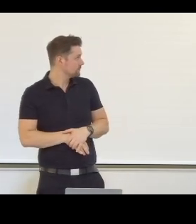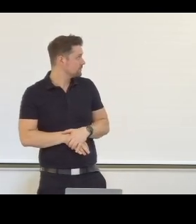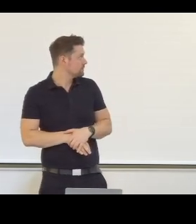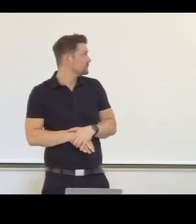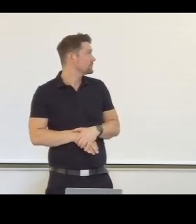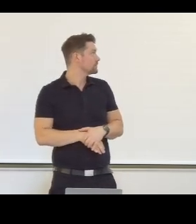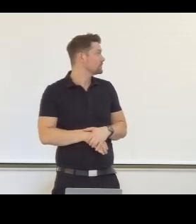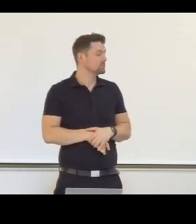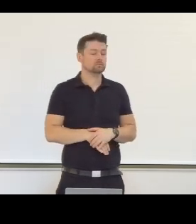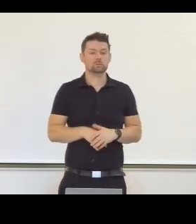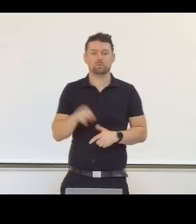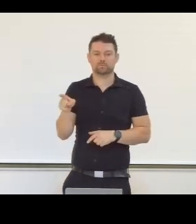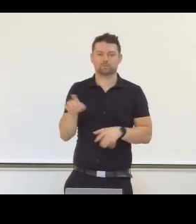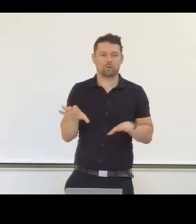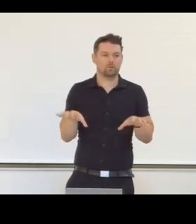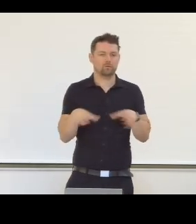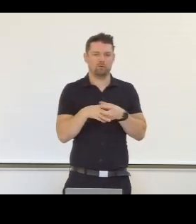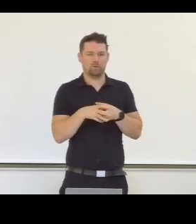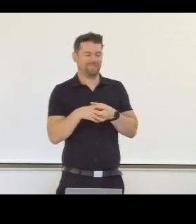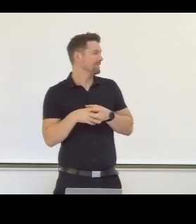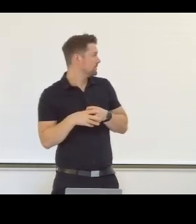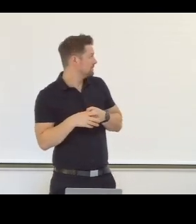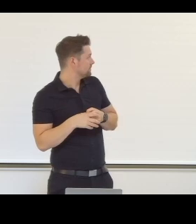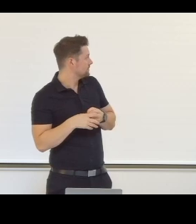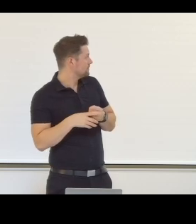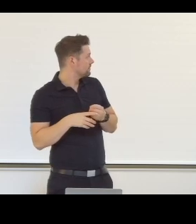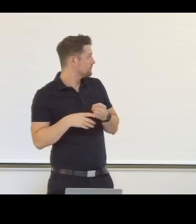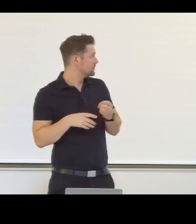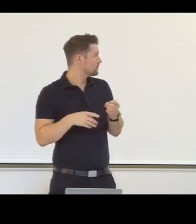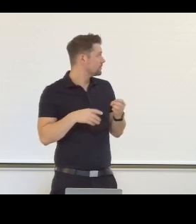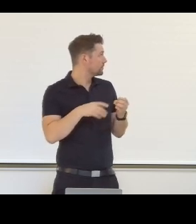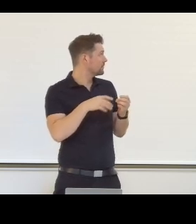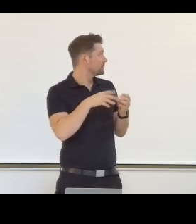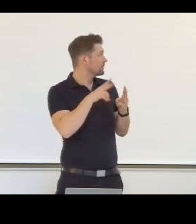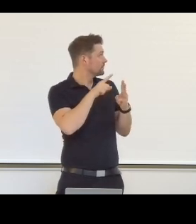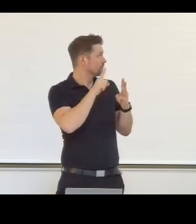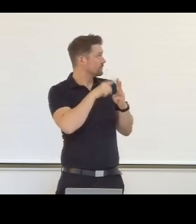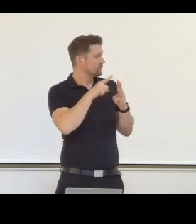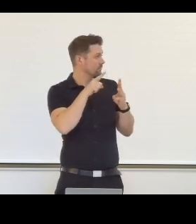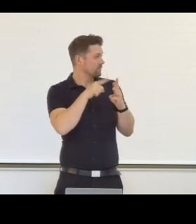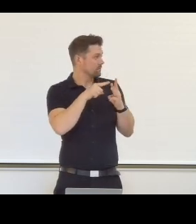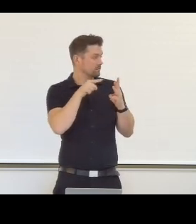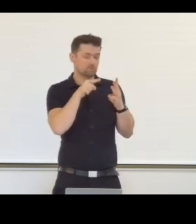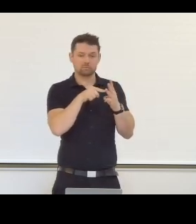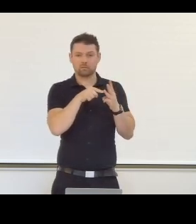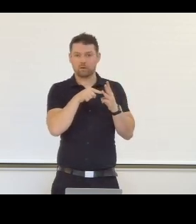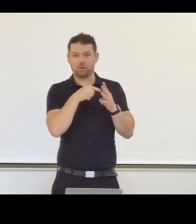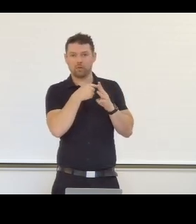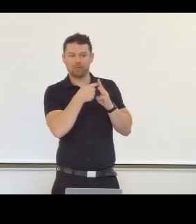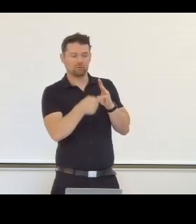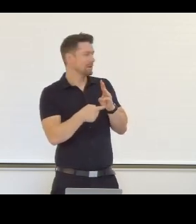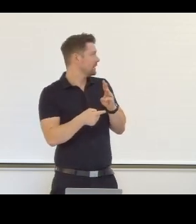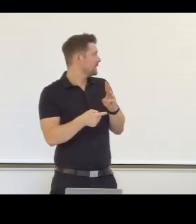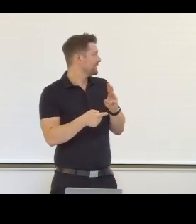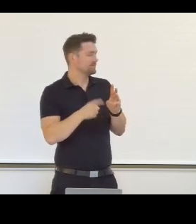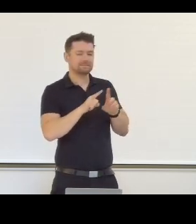crew, here they are. You have Vanue, Diego and Alexander representing